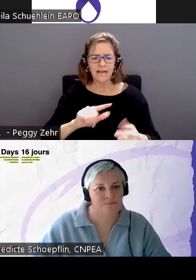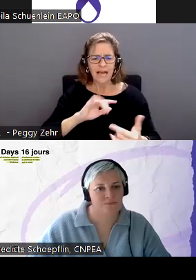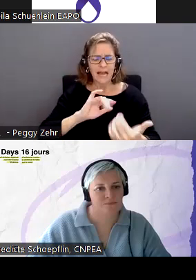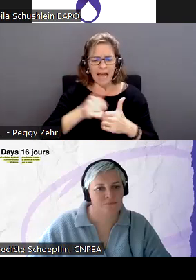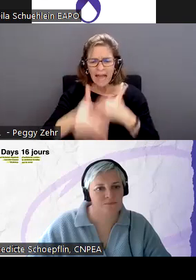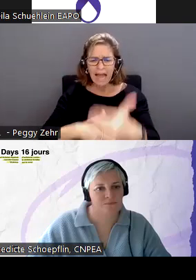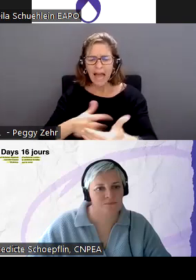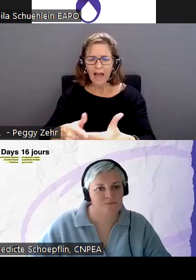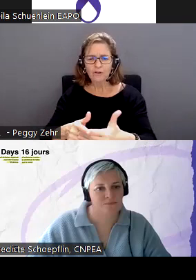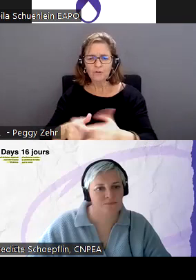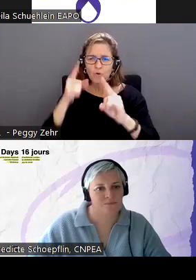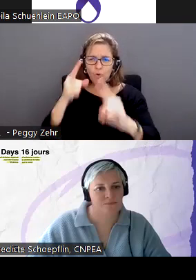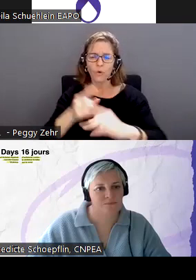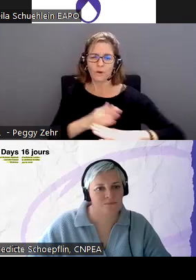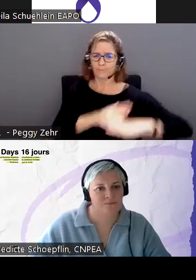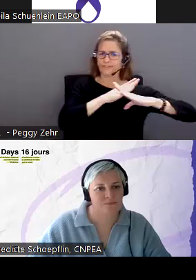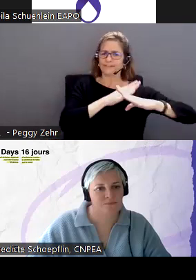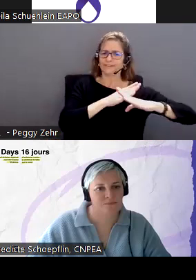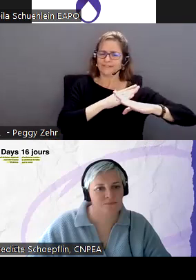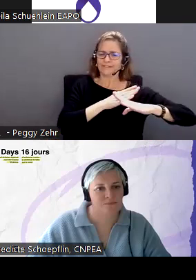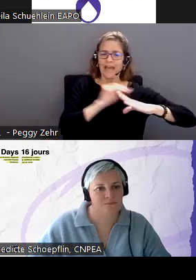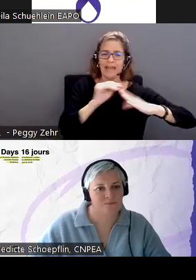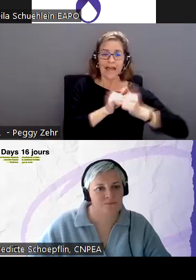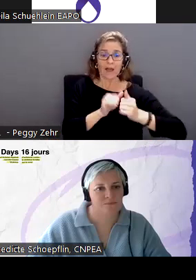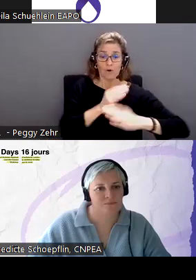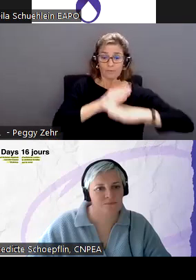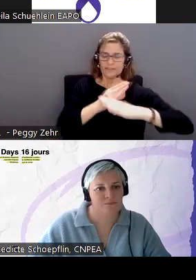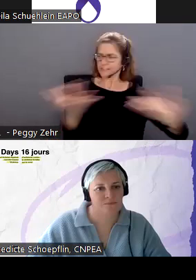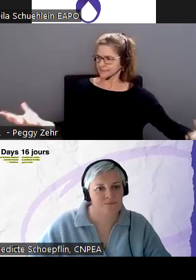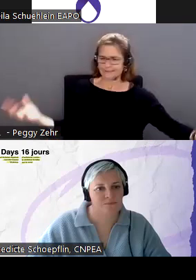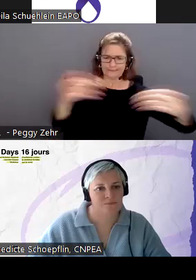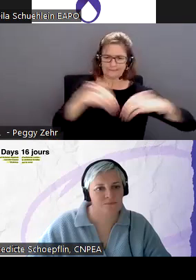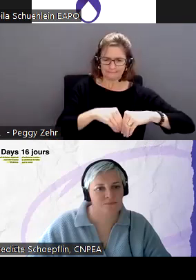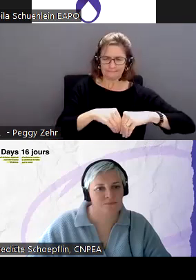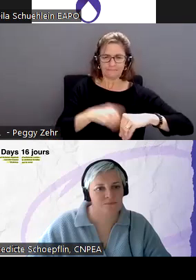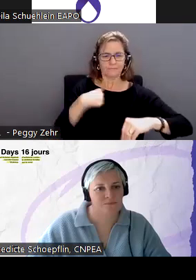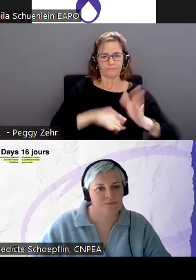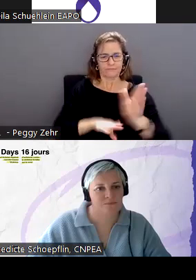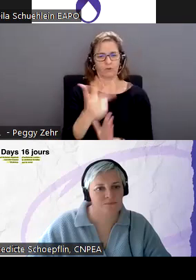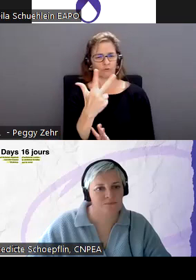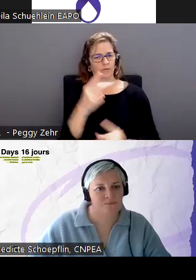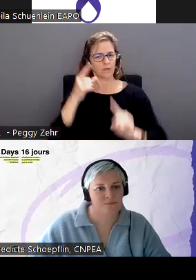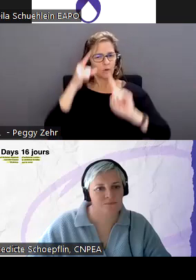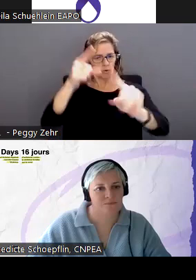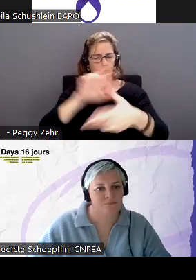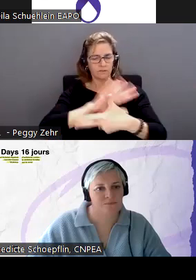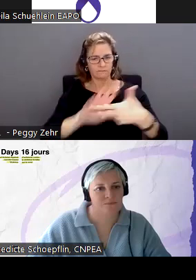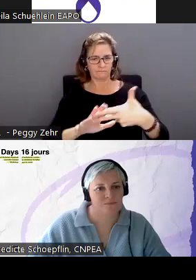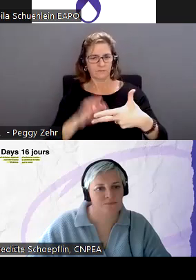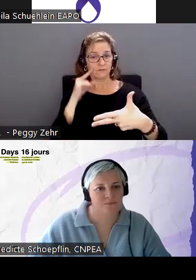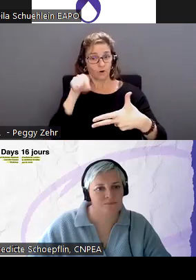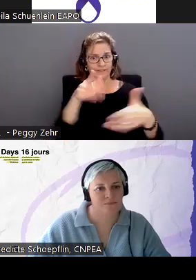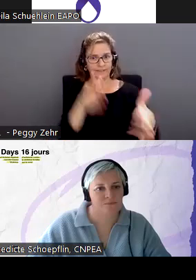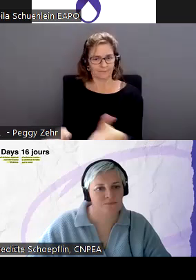upstream toward prevention? How do we engage everyone in it? And so there are three goals to this